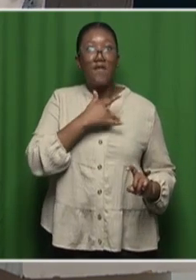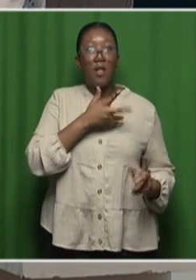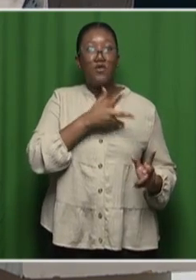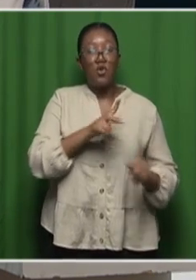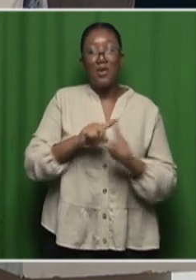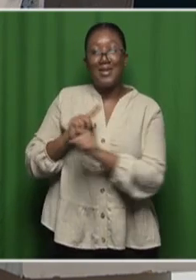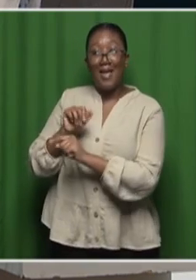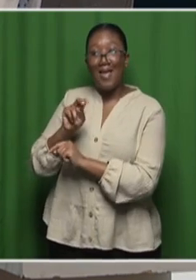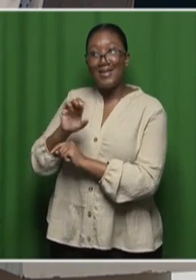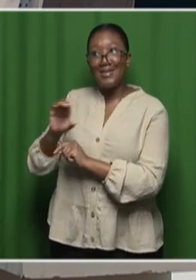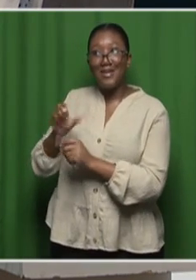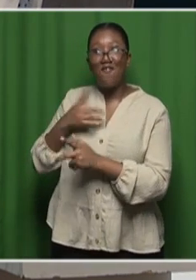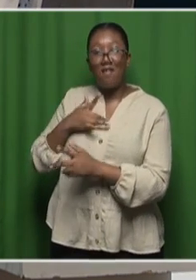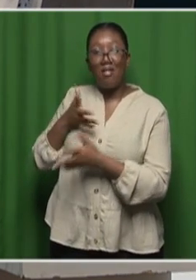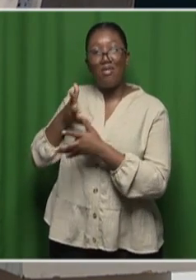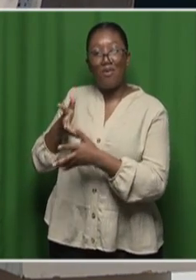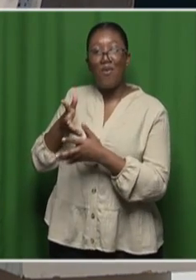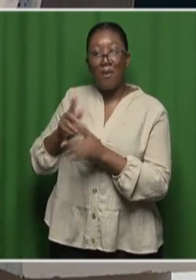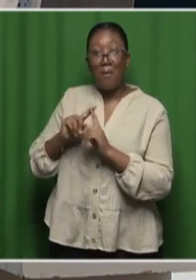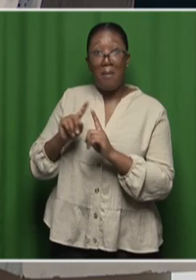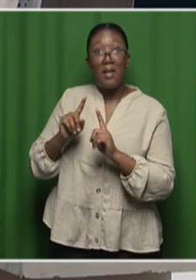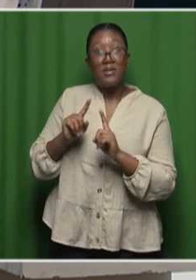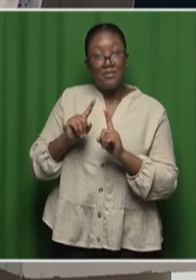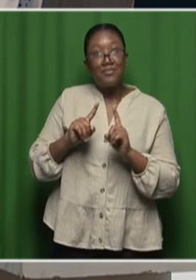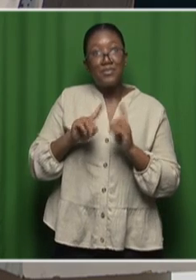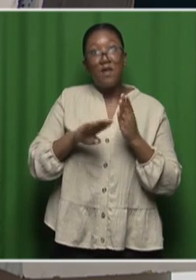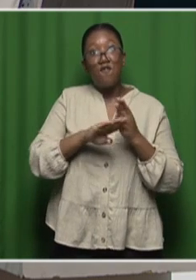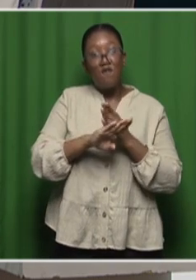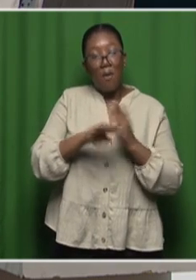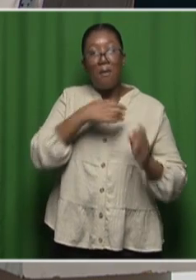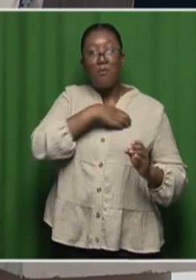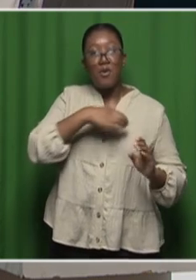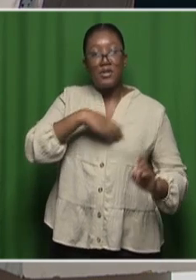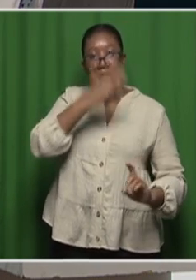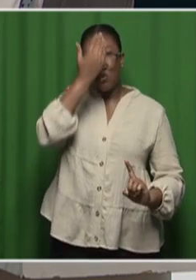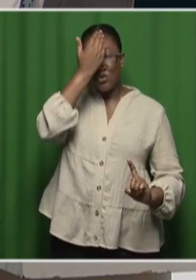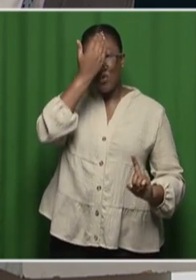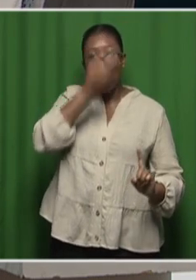the issue that former President Jacob Zuma was talking about